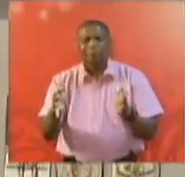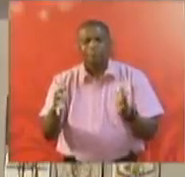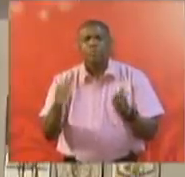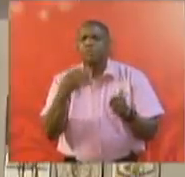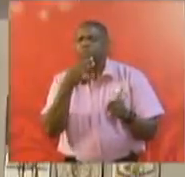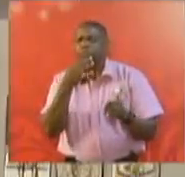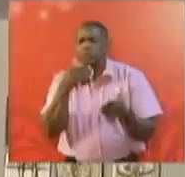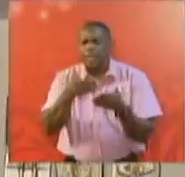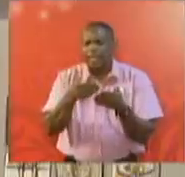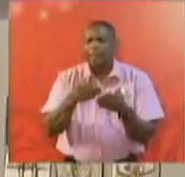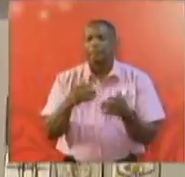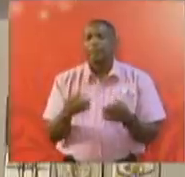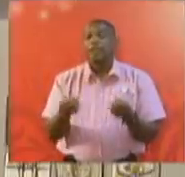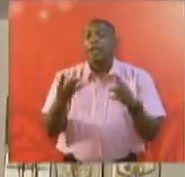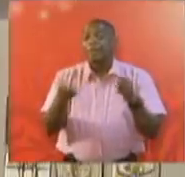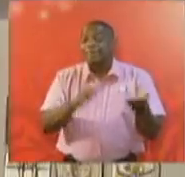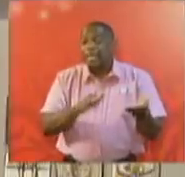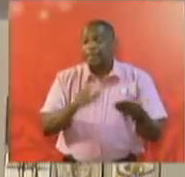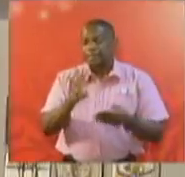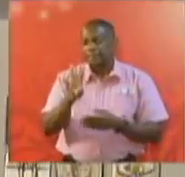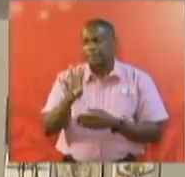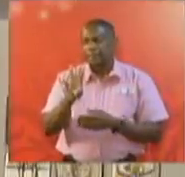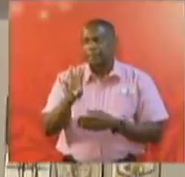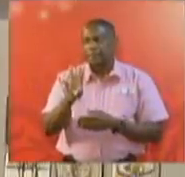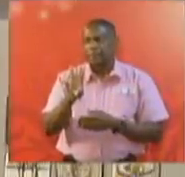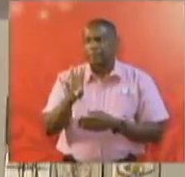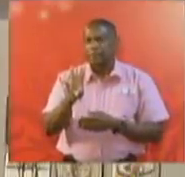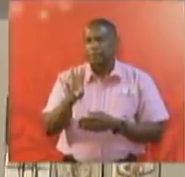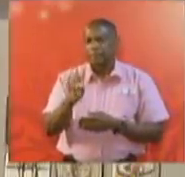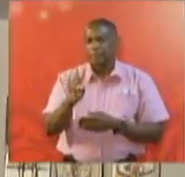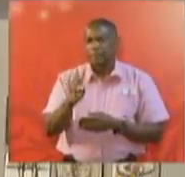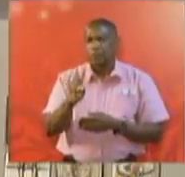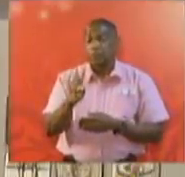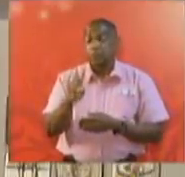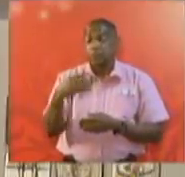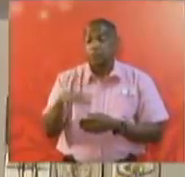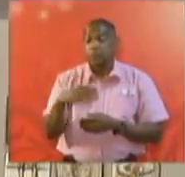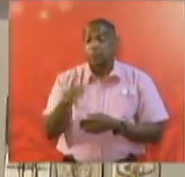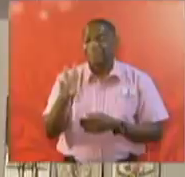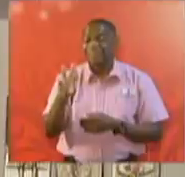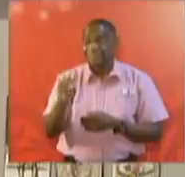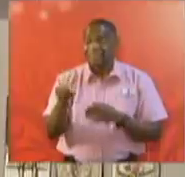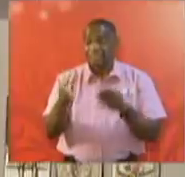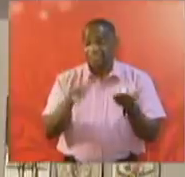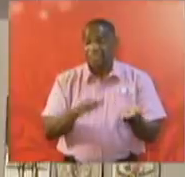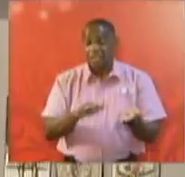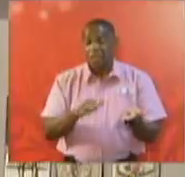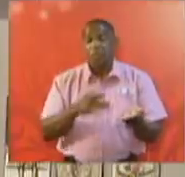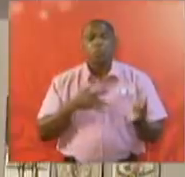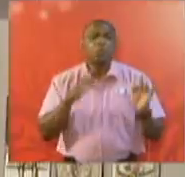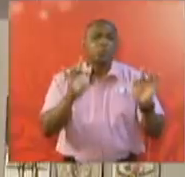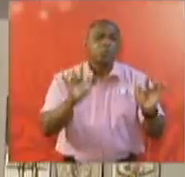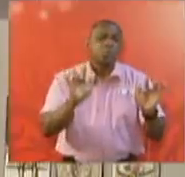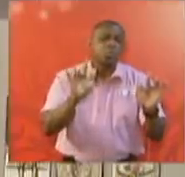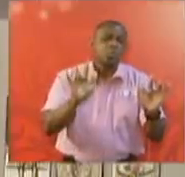number of deaths stands at 60, and again, we extend our condolences to the bereaved families. Number of persons